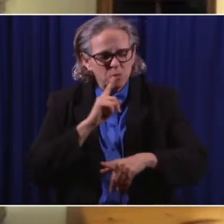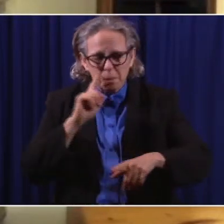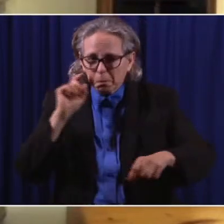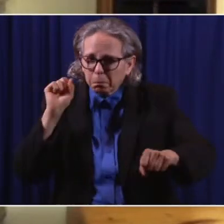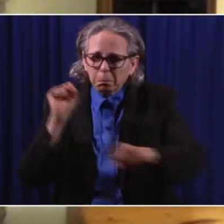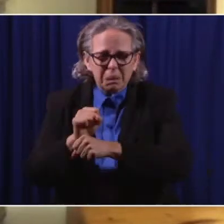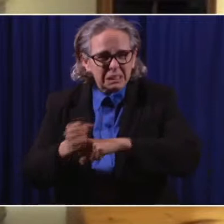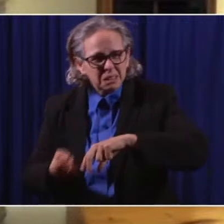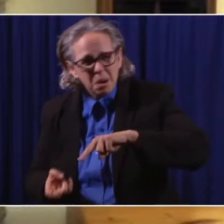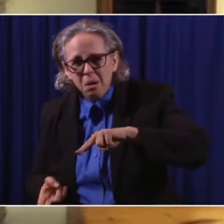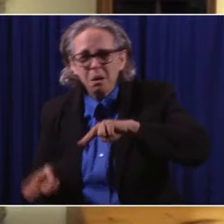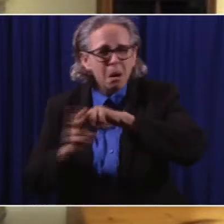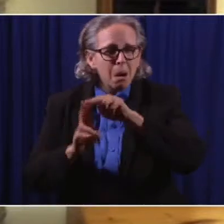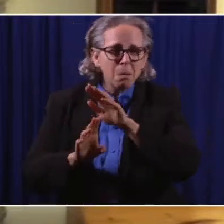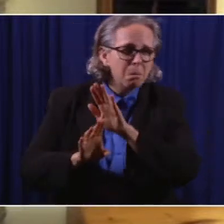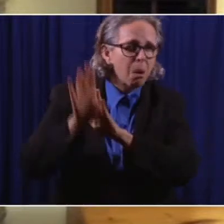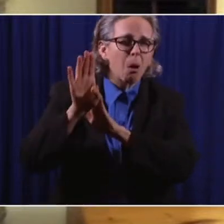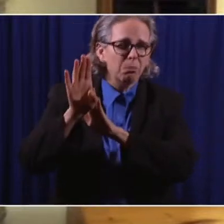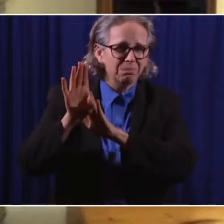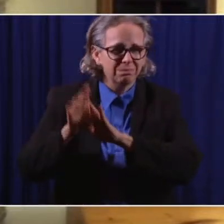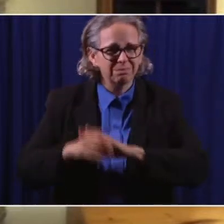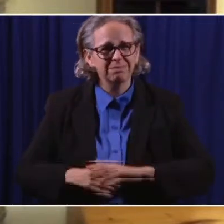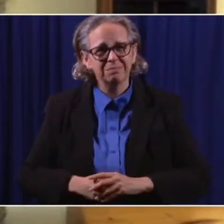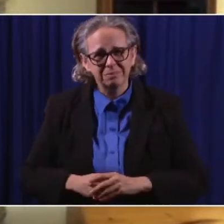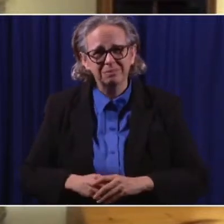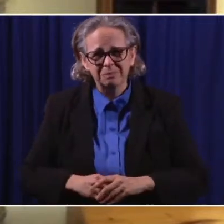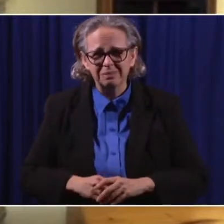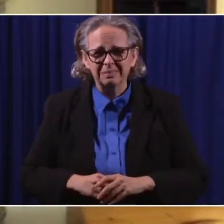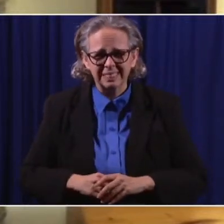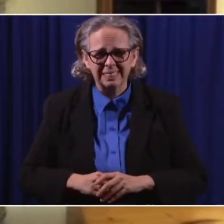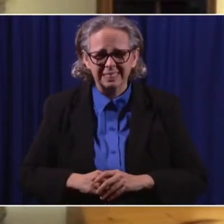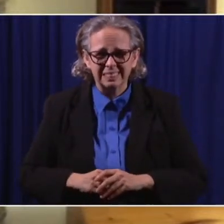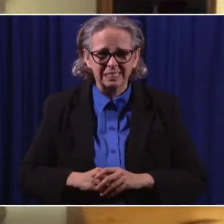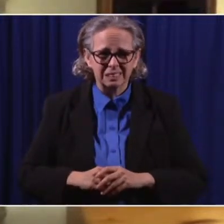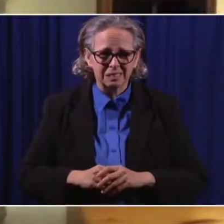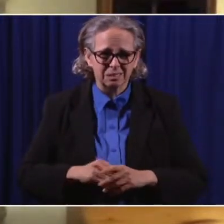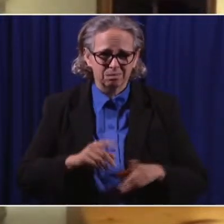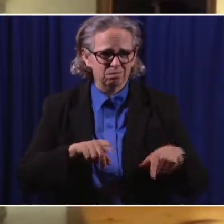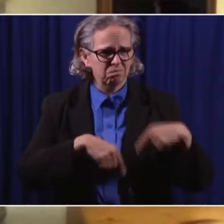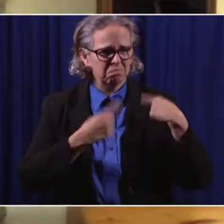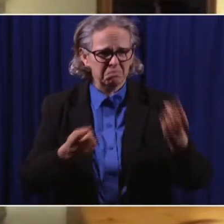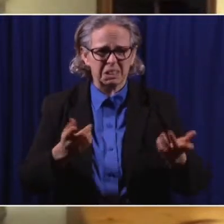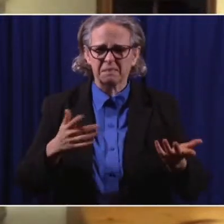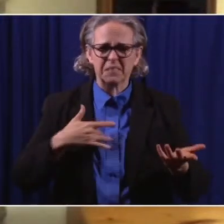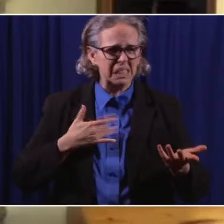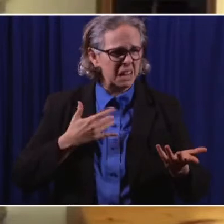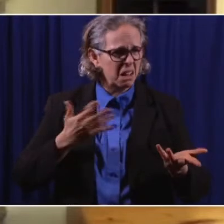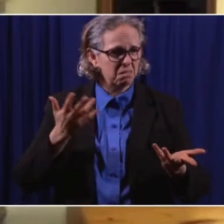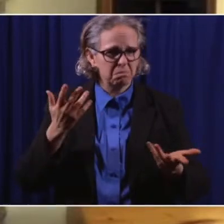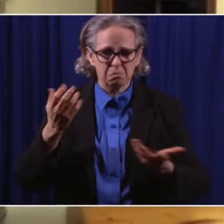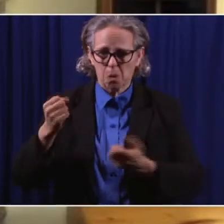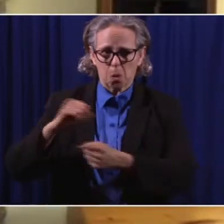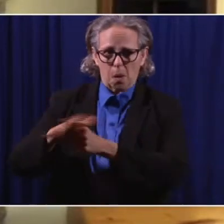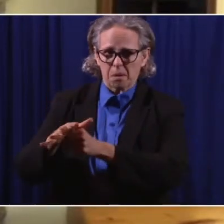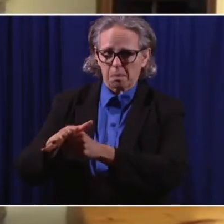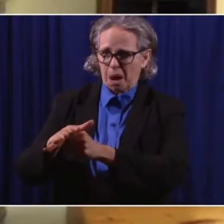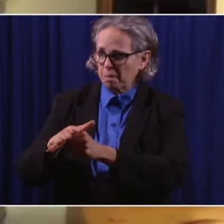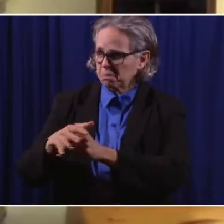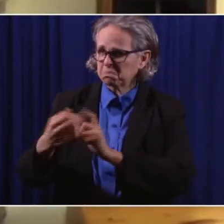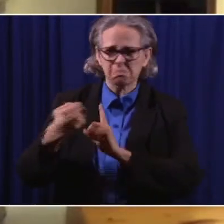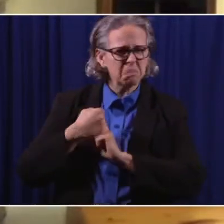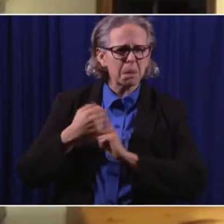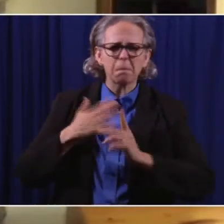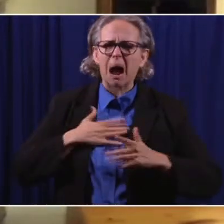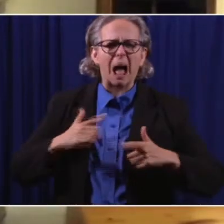that until now this virus really did not impact their life, did not impact their